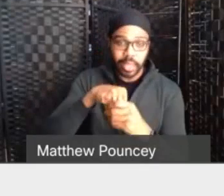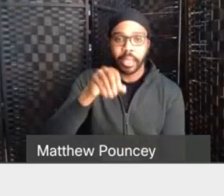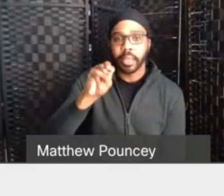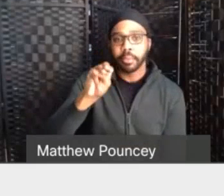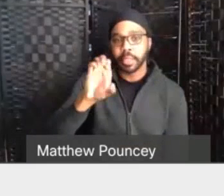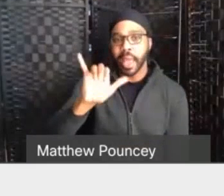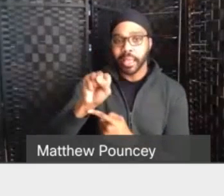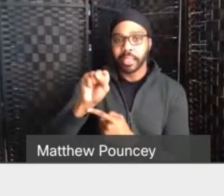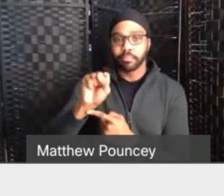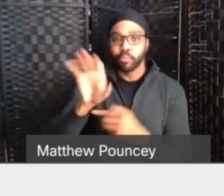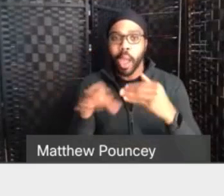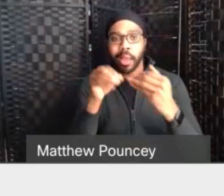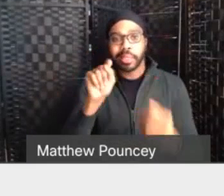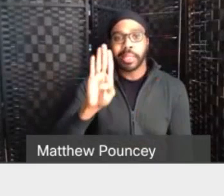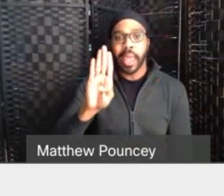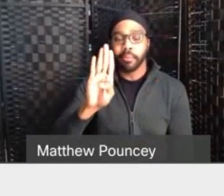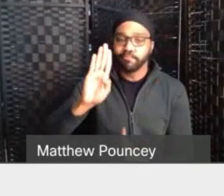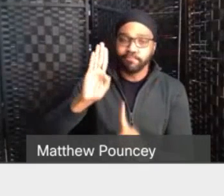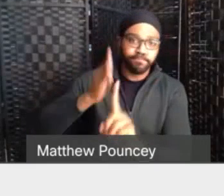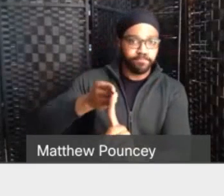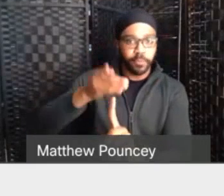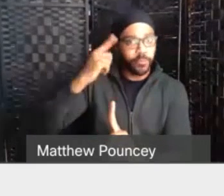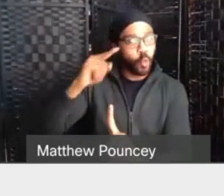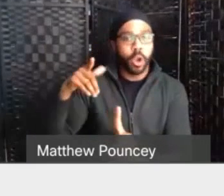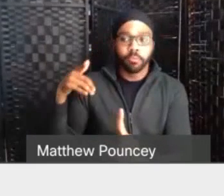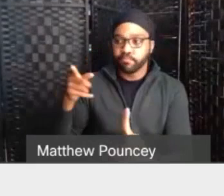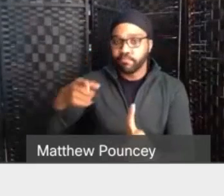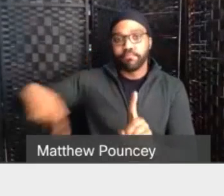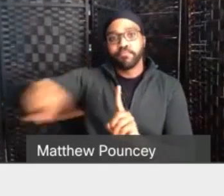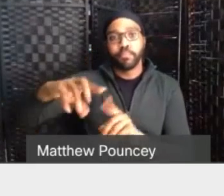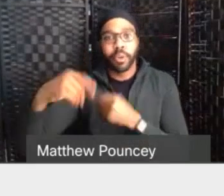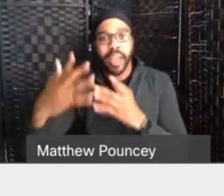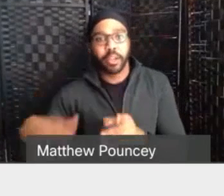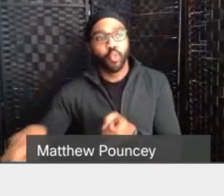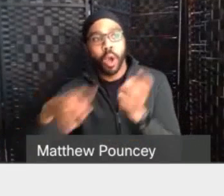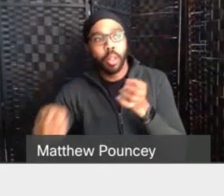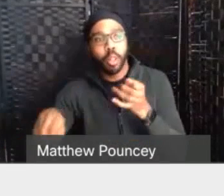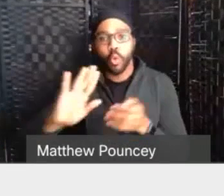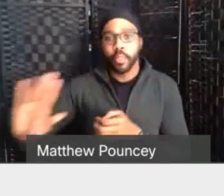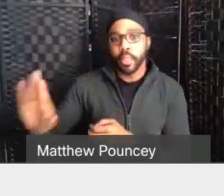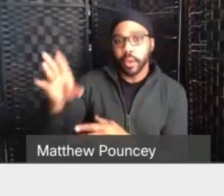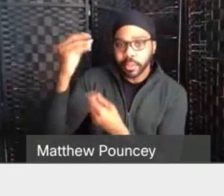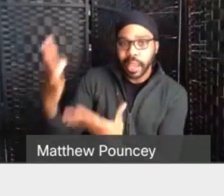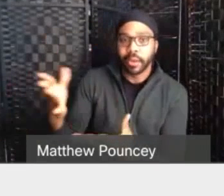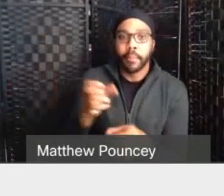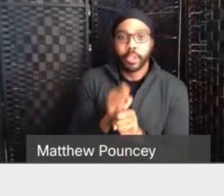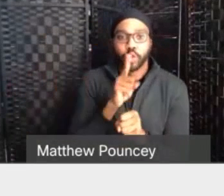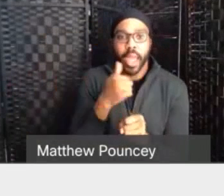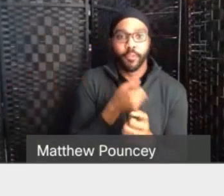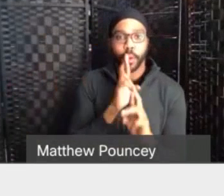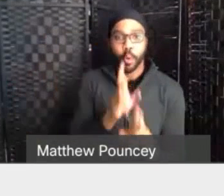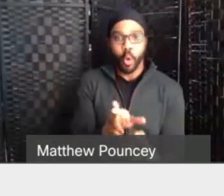that tab will be dedicated to this so that they can upload the data, and then we can get reports and have